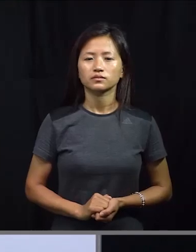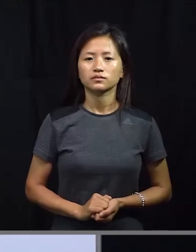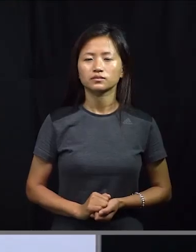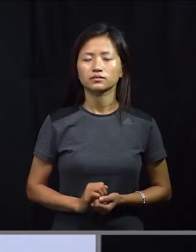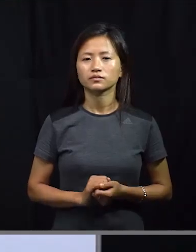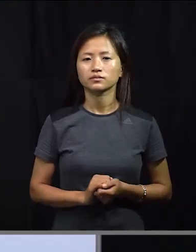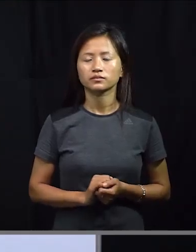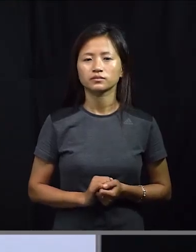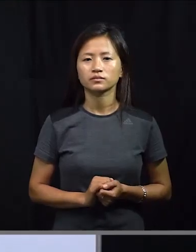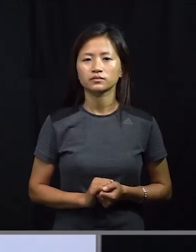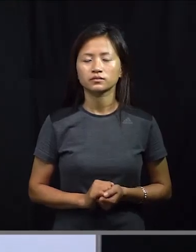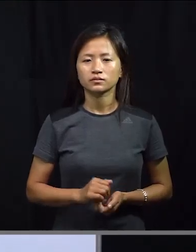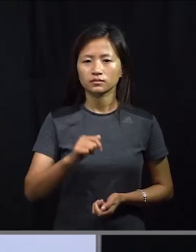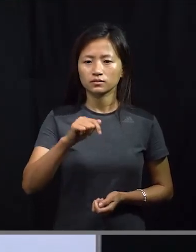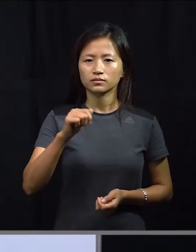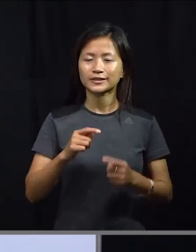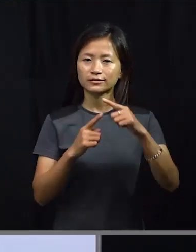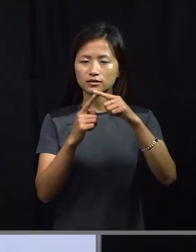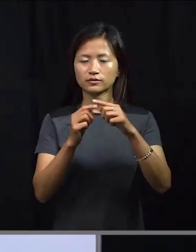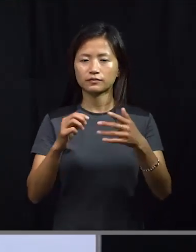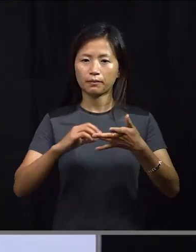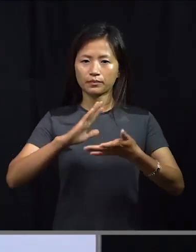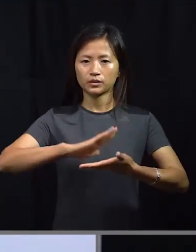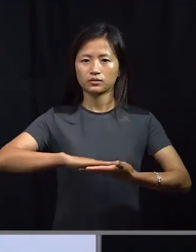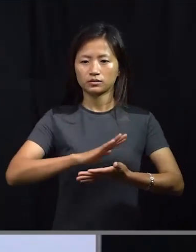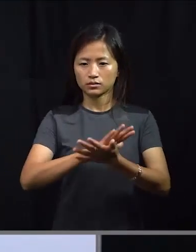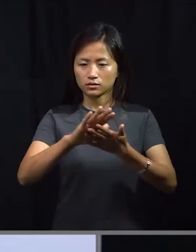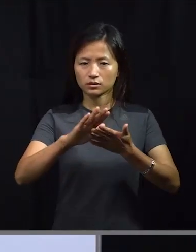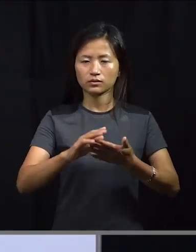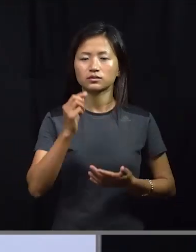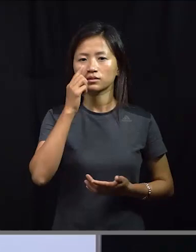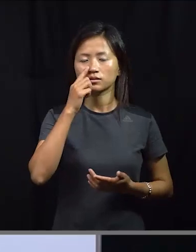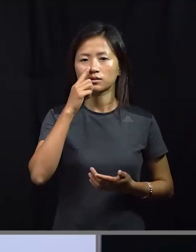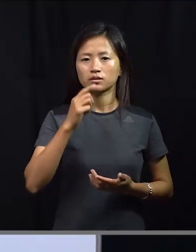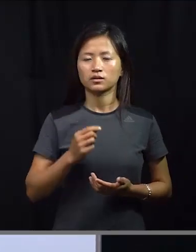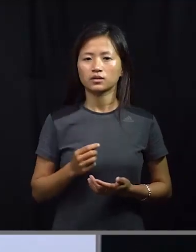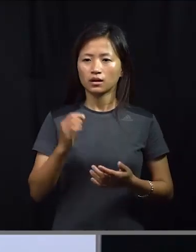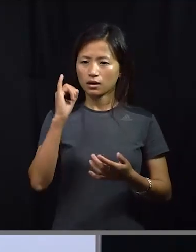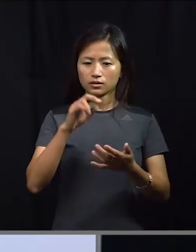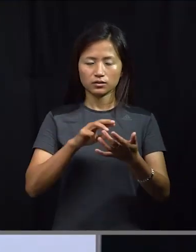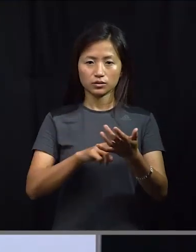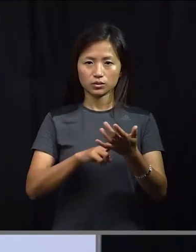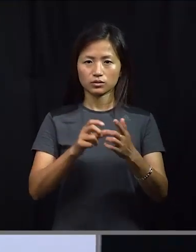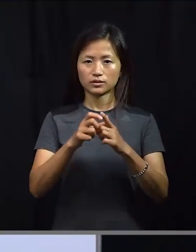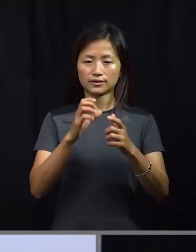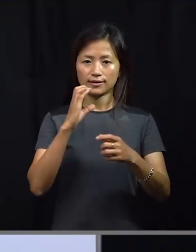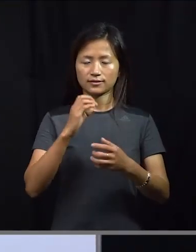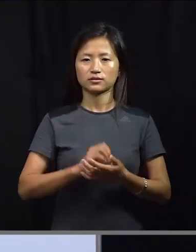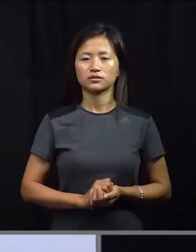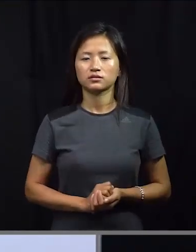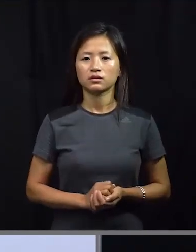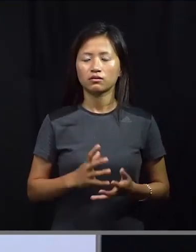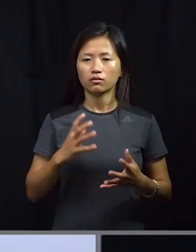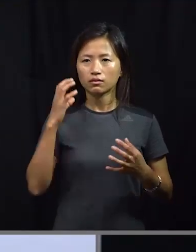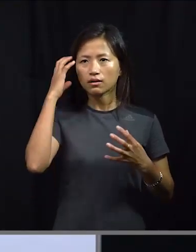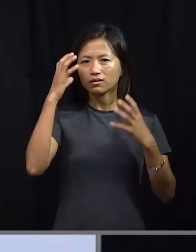P-A-I-S-C-H-A-S-H-A-C-H-A. Now, this type of marriage is done when the girl is intoxicated, okay, or she is